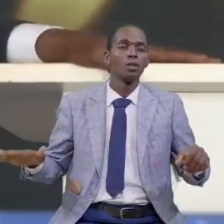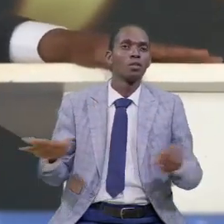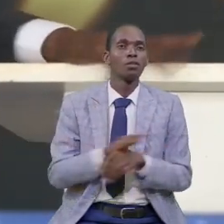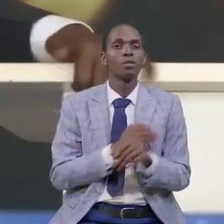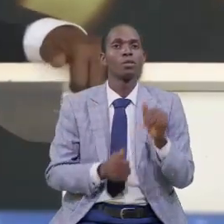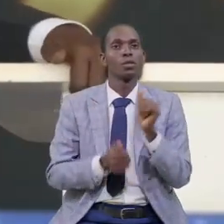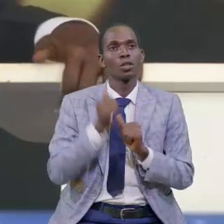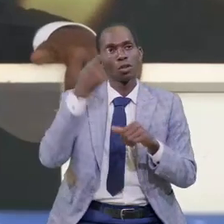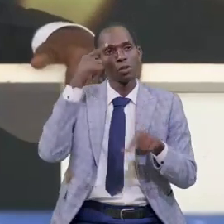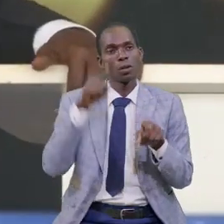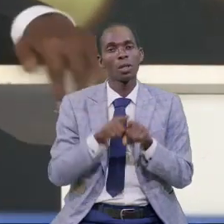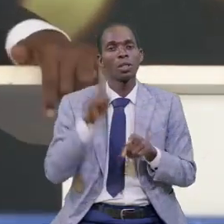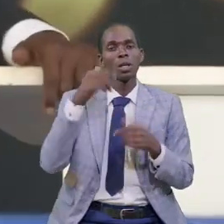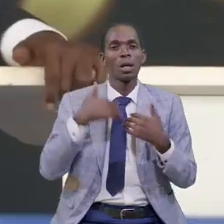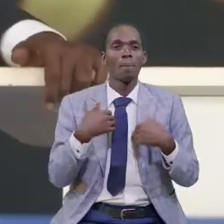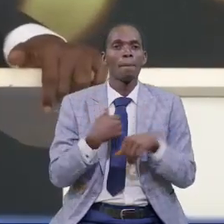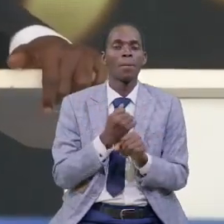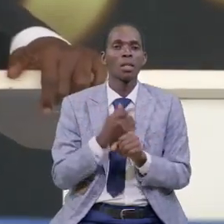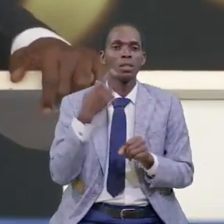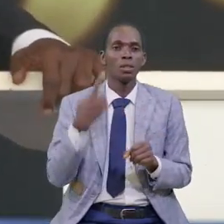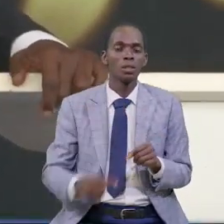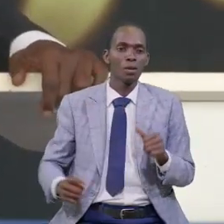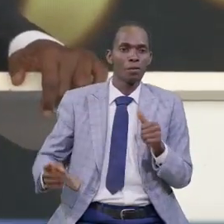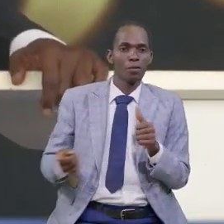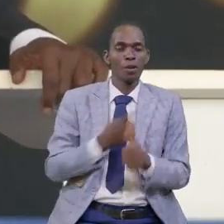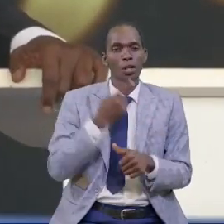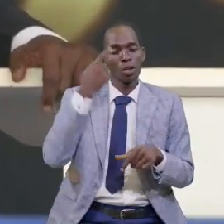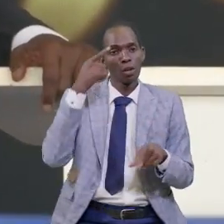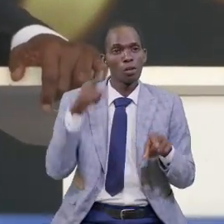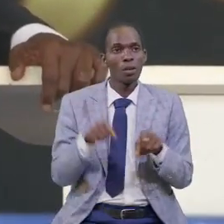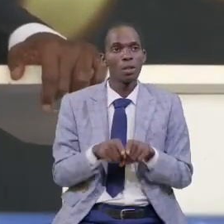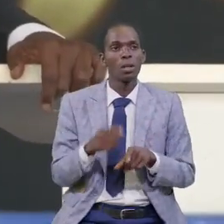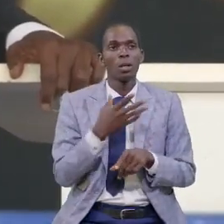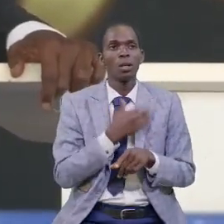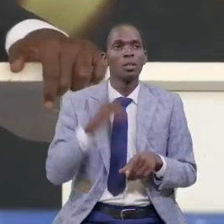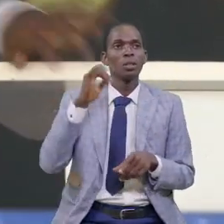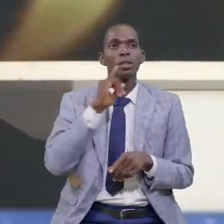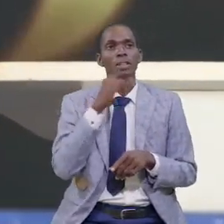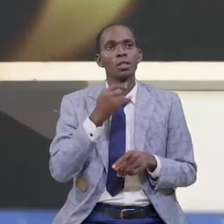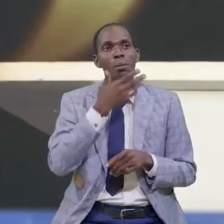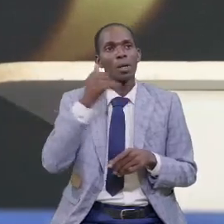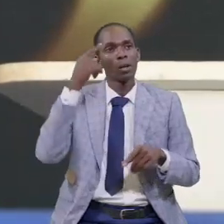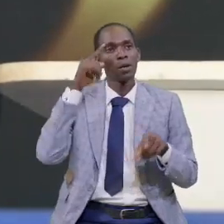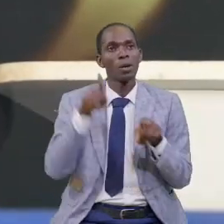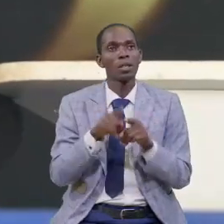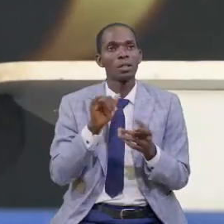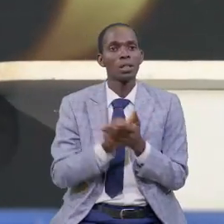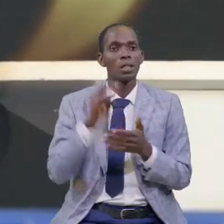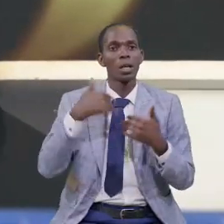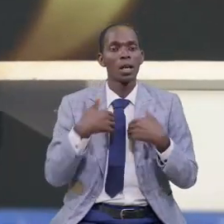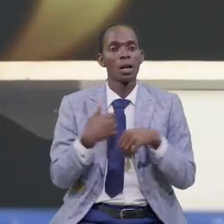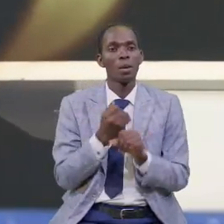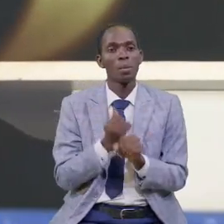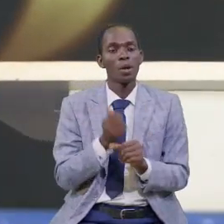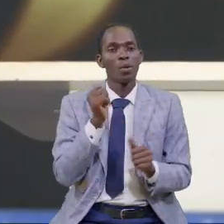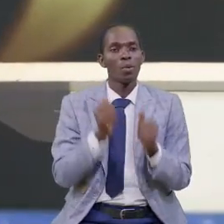made the foremost covenant. And it's a better covenant that he has made, which was based